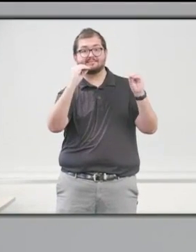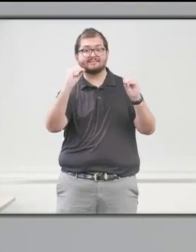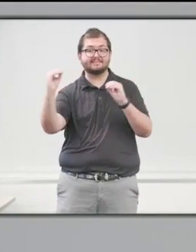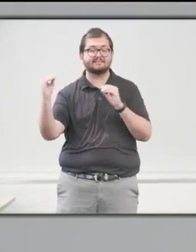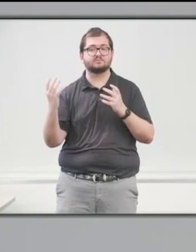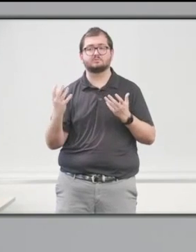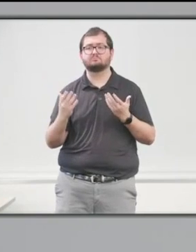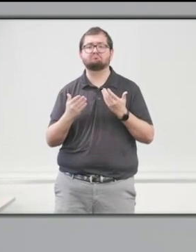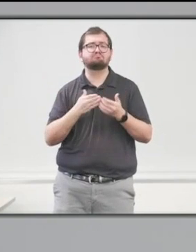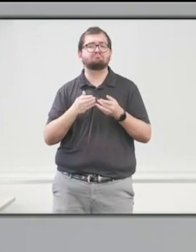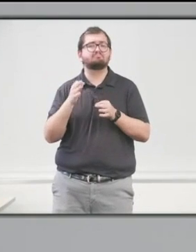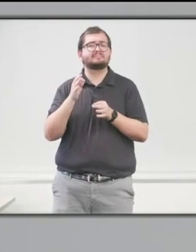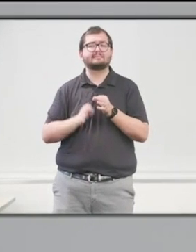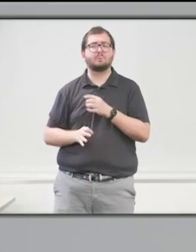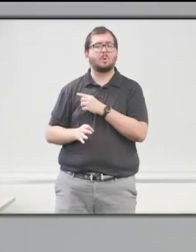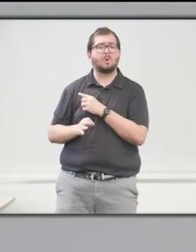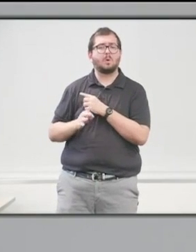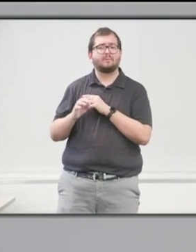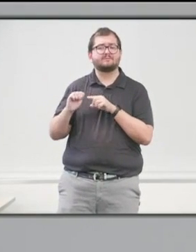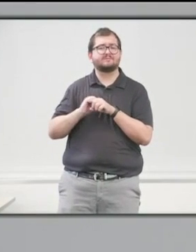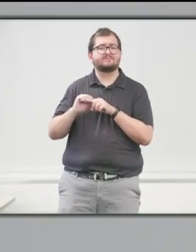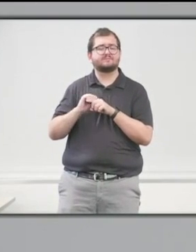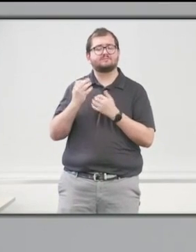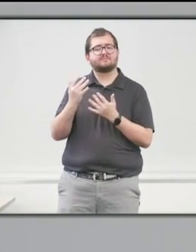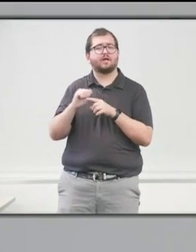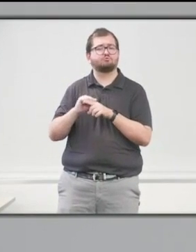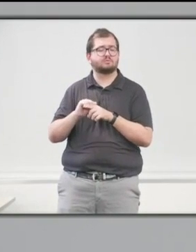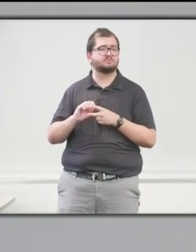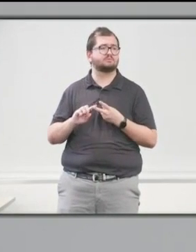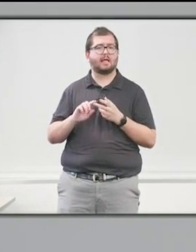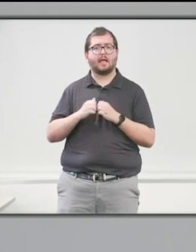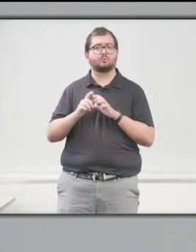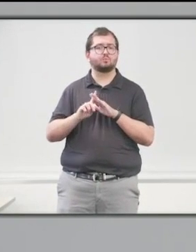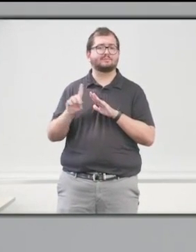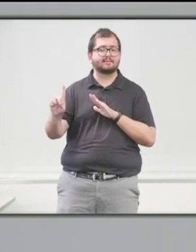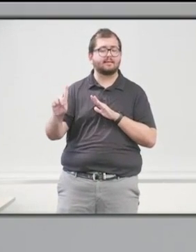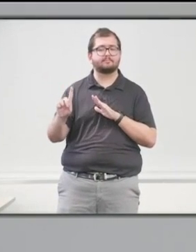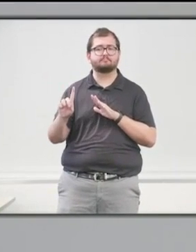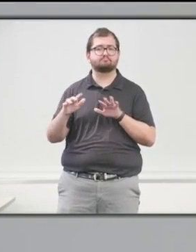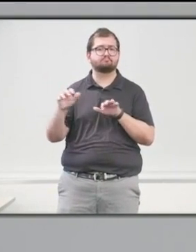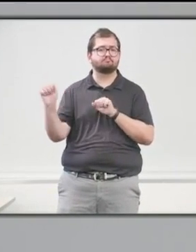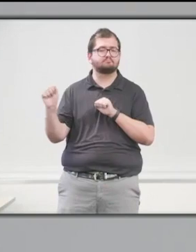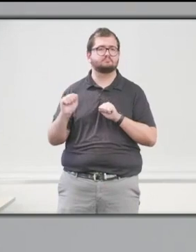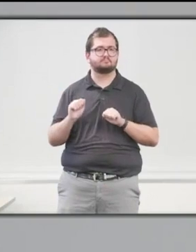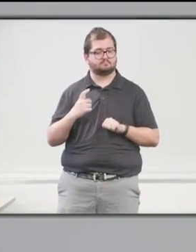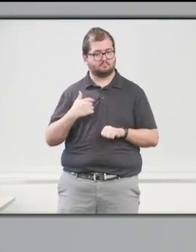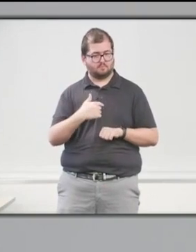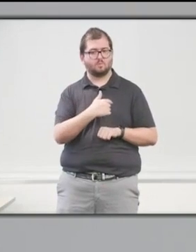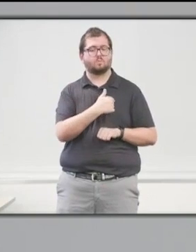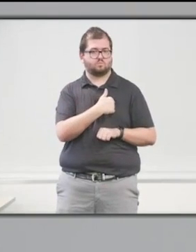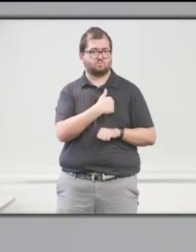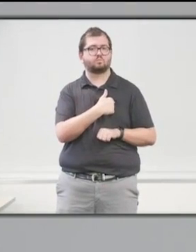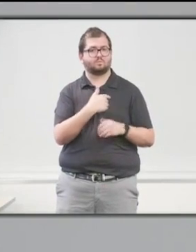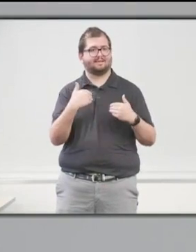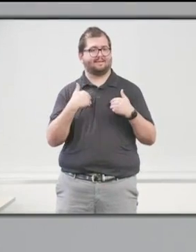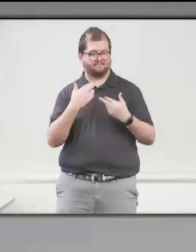like the video that was shown, fire drills and how to escape and escape planning. But we have those resources, so we can work with